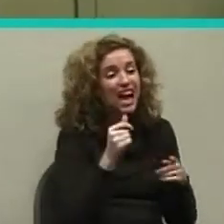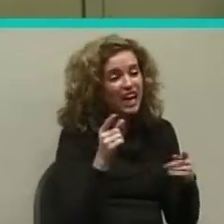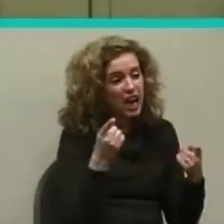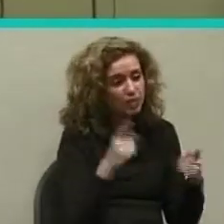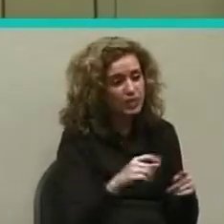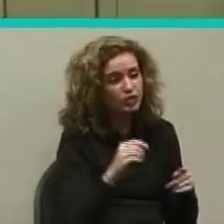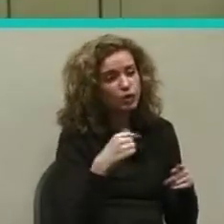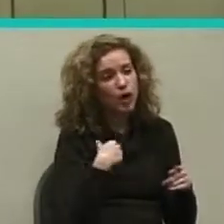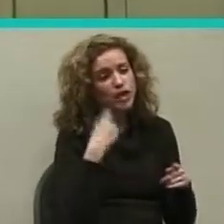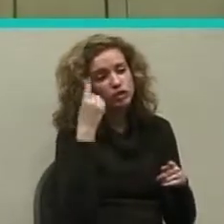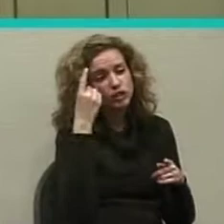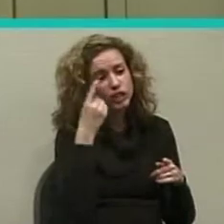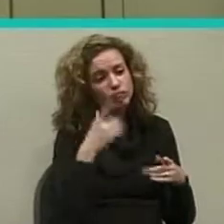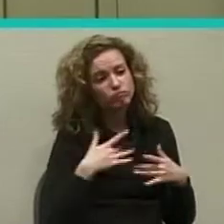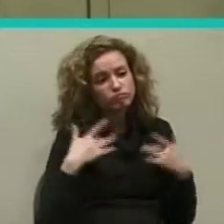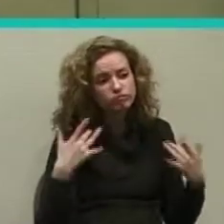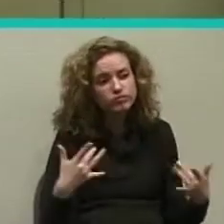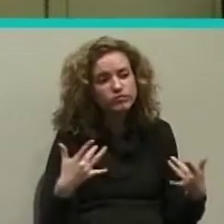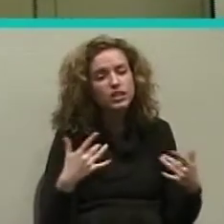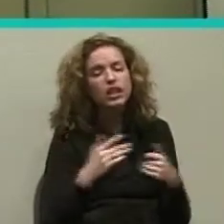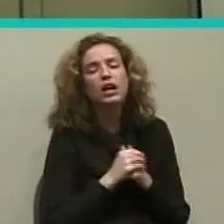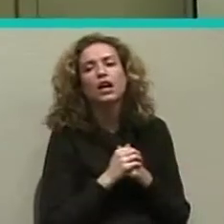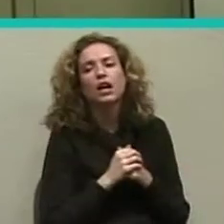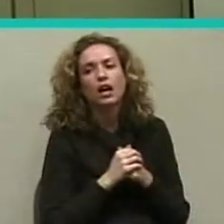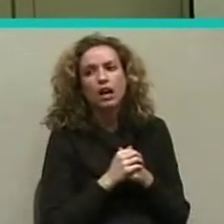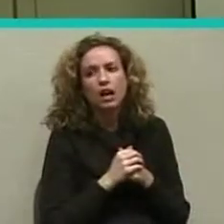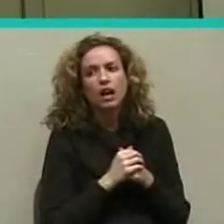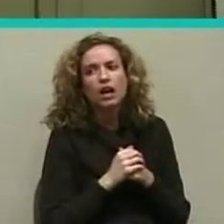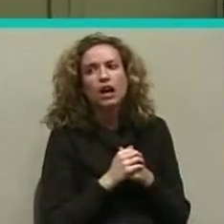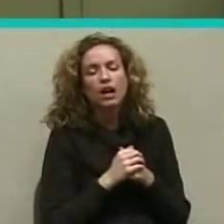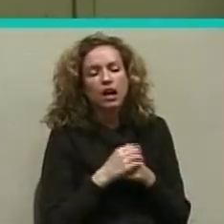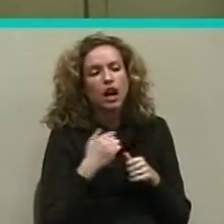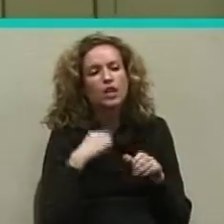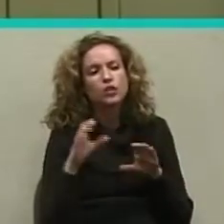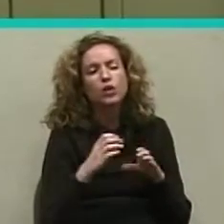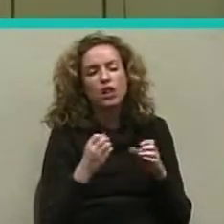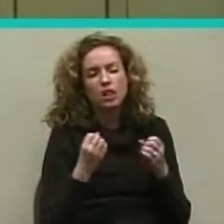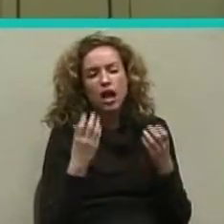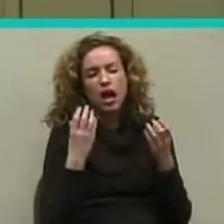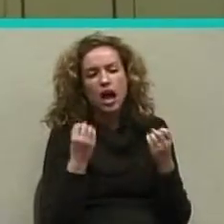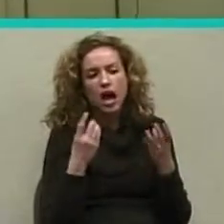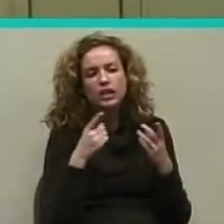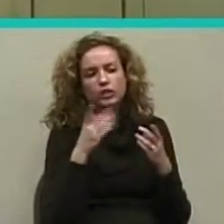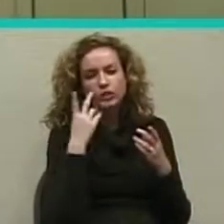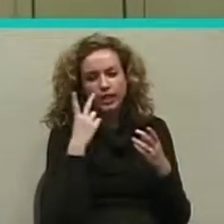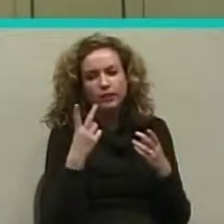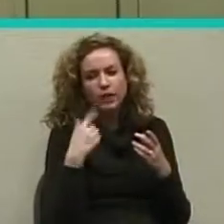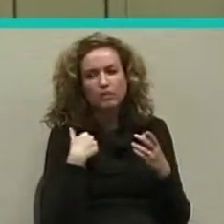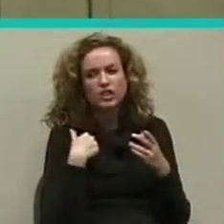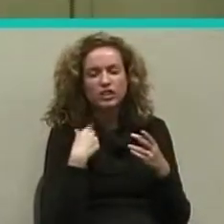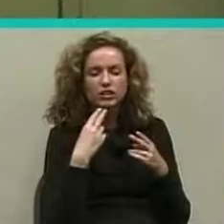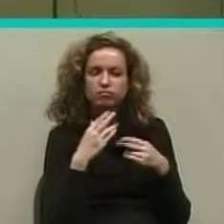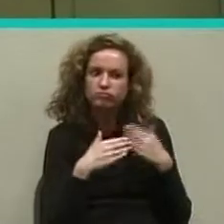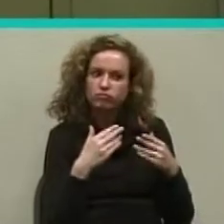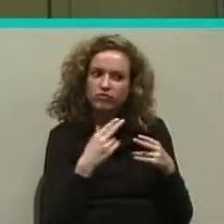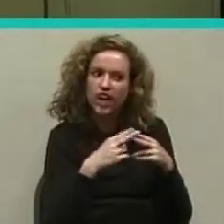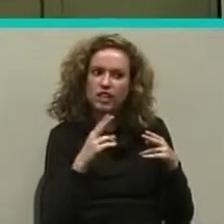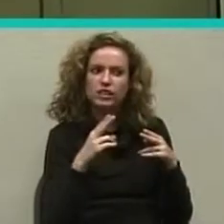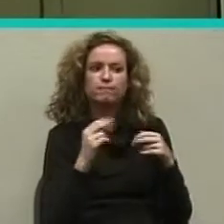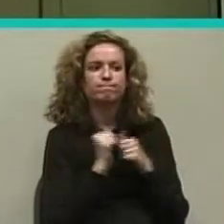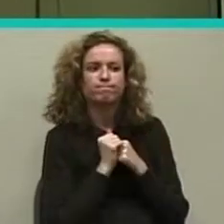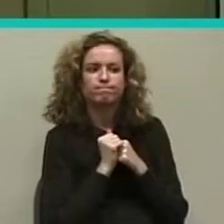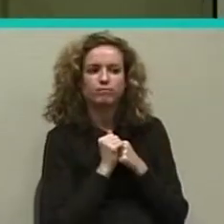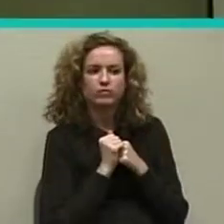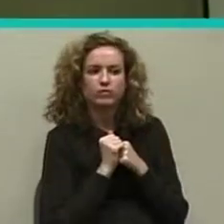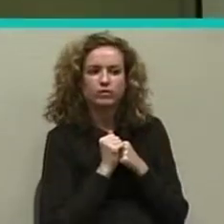going on. I do a lot, and you're going to see this next one that we're going to go through. That's why I want to hit these really very, very fast. Yes, very